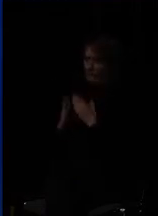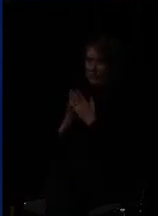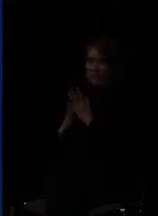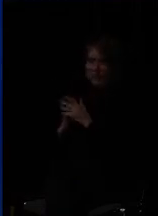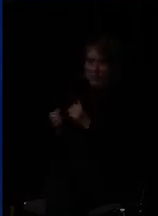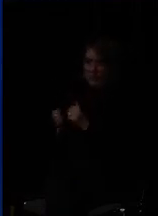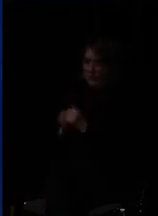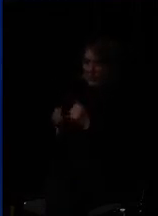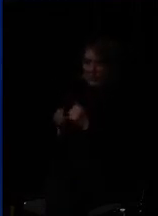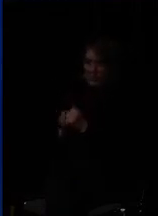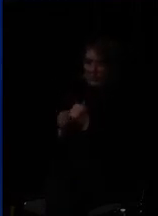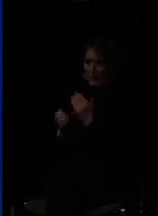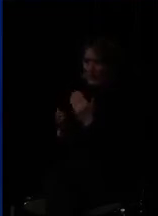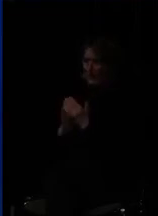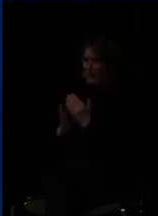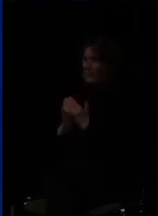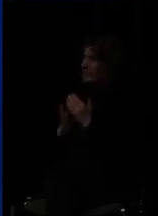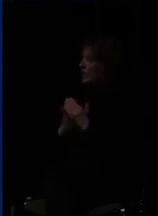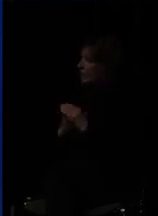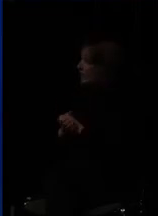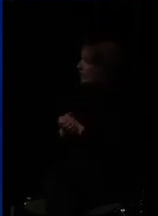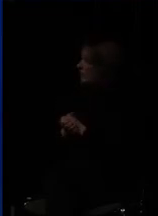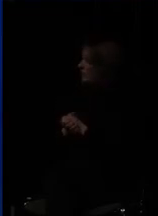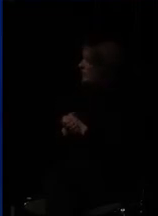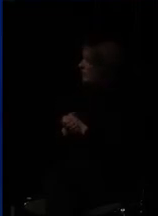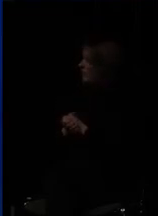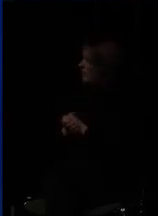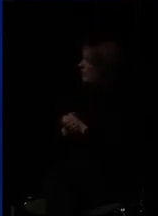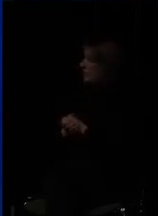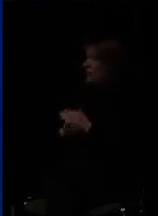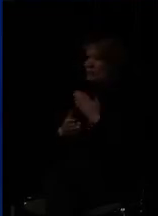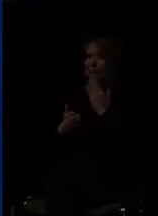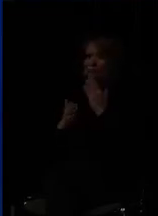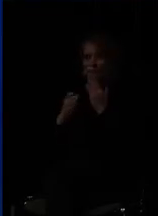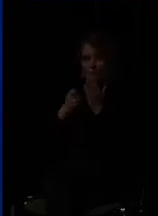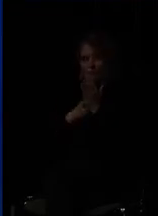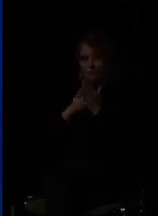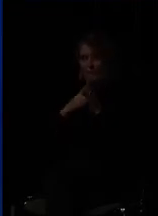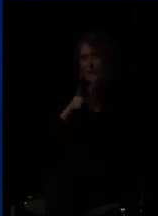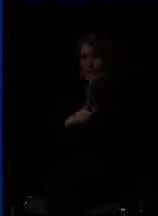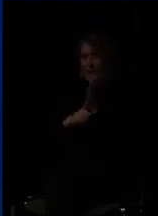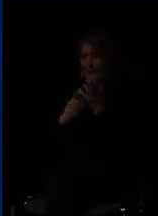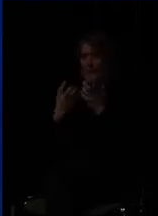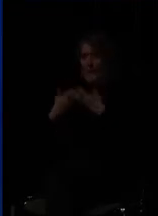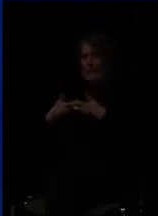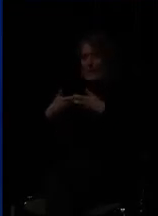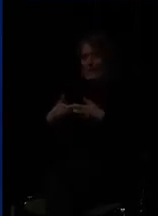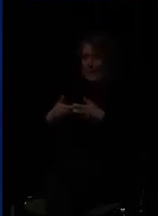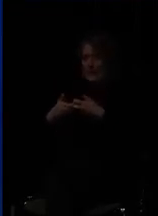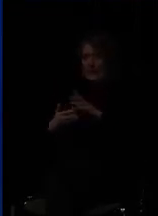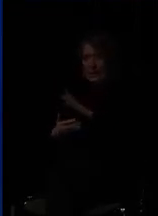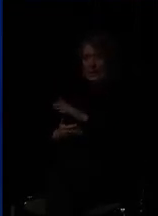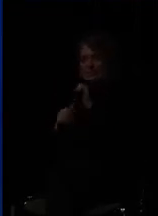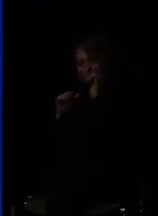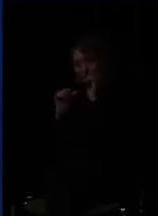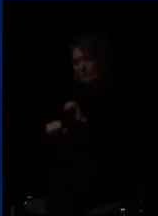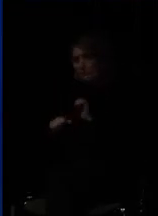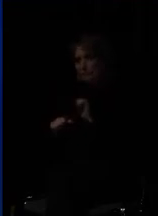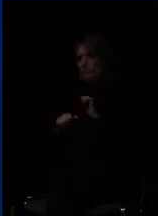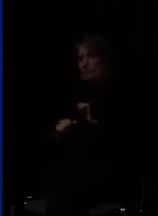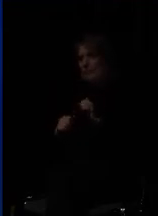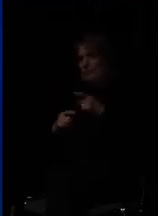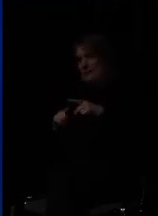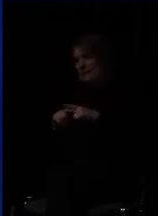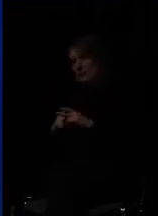got into Unreal Engine some time ago and finds it a really useful tool for working out how he may